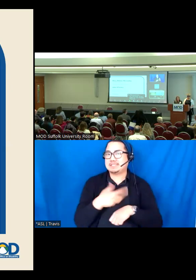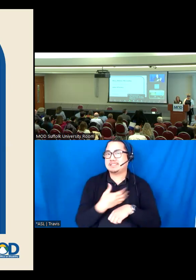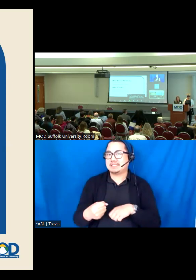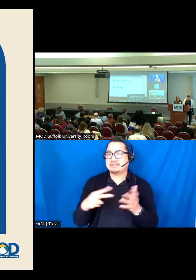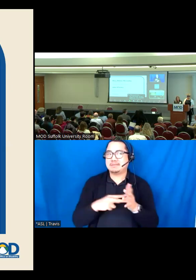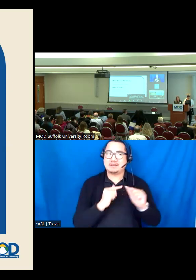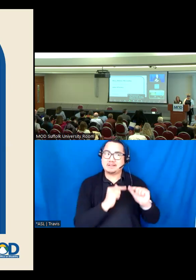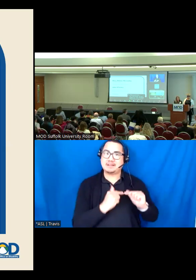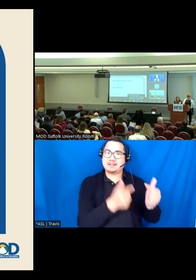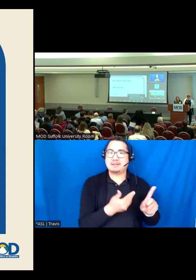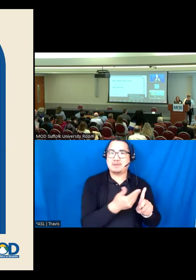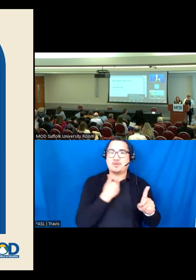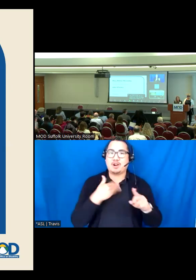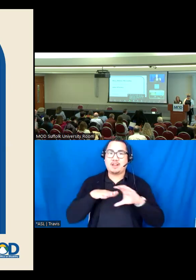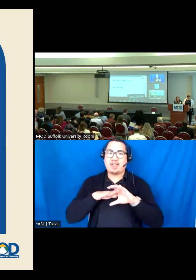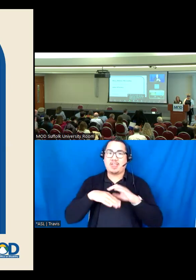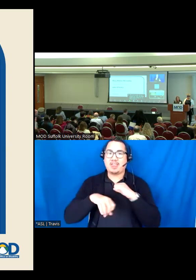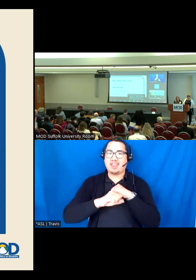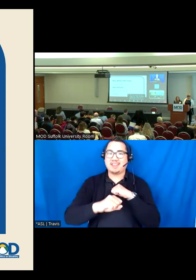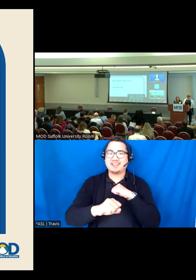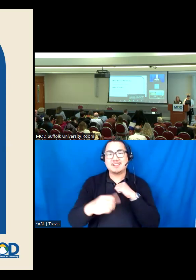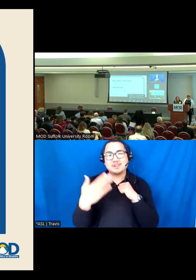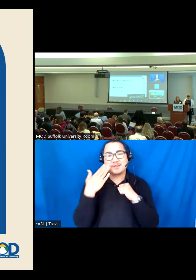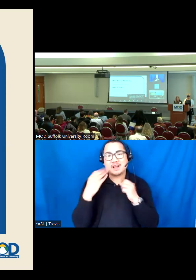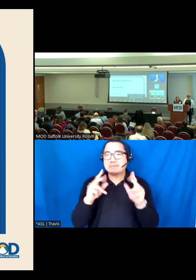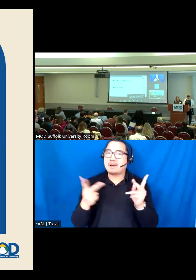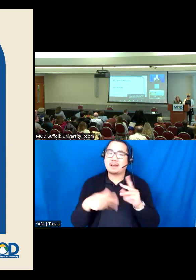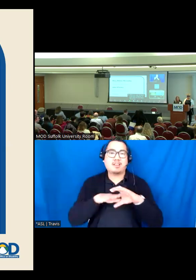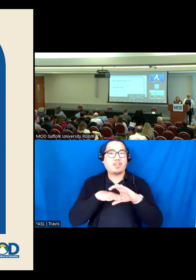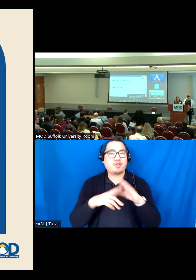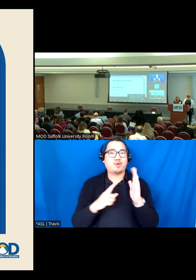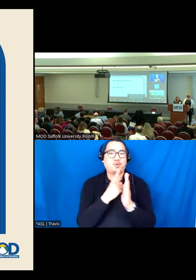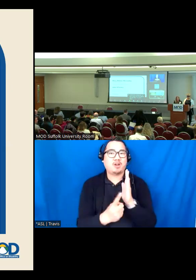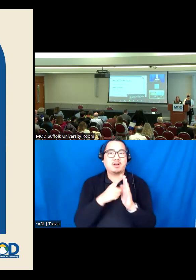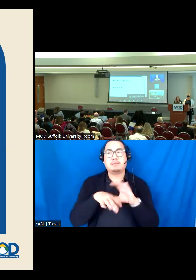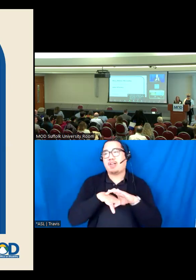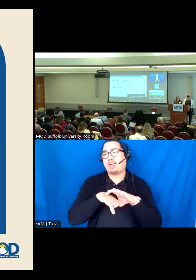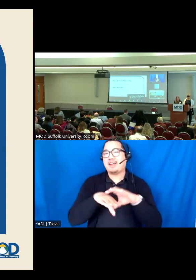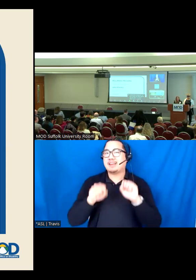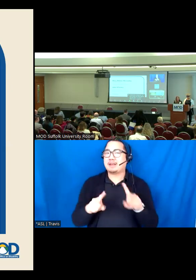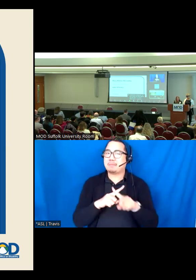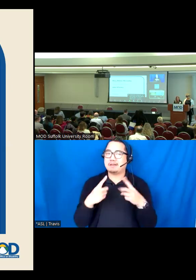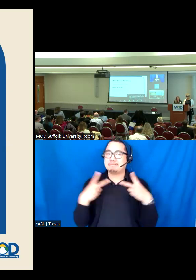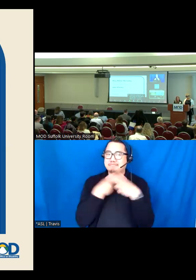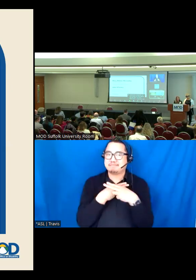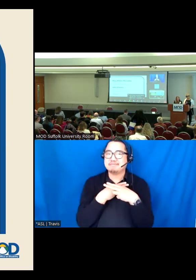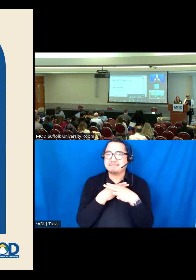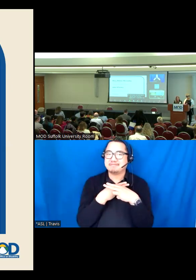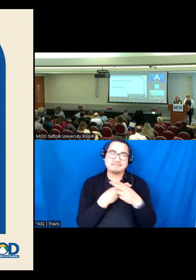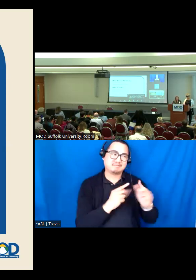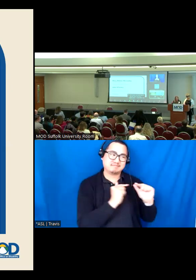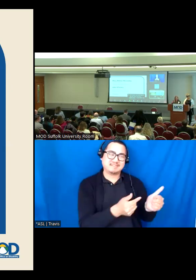her the mic before I say too much. As a lot of people know, I could talk for 1 hour on one lip, but I won't. And it's all yours,